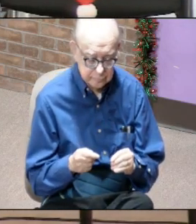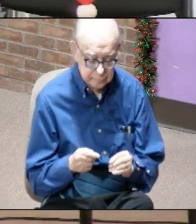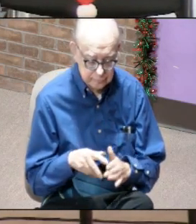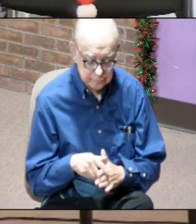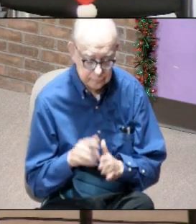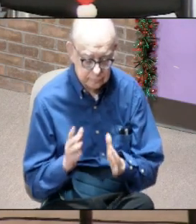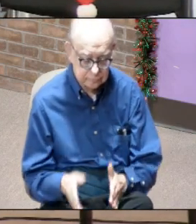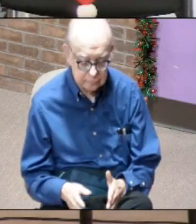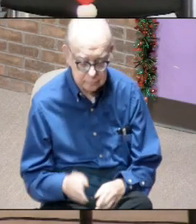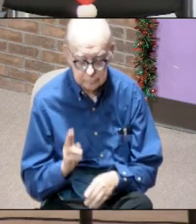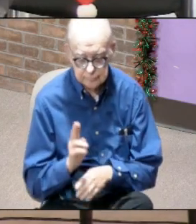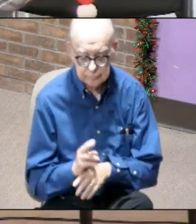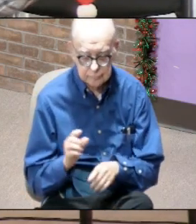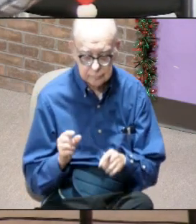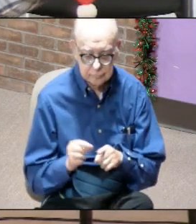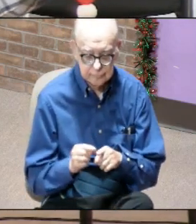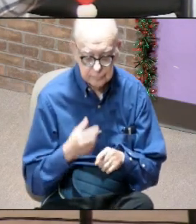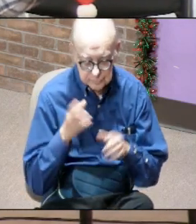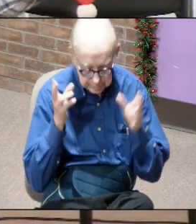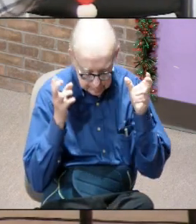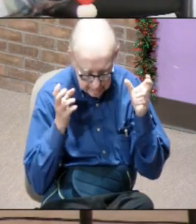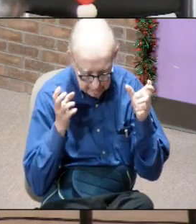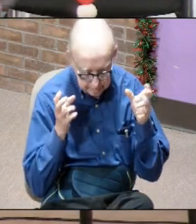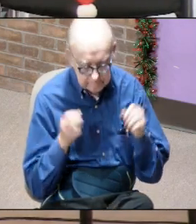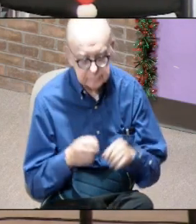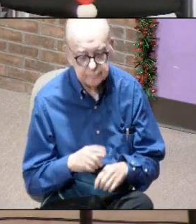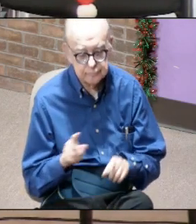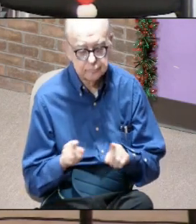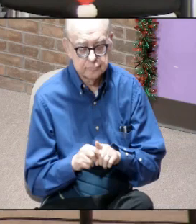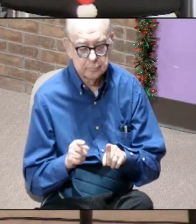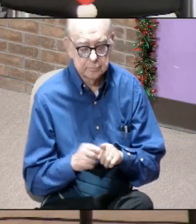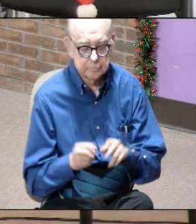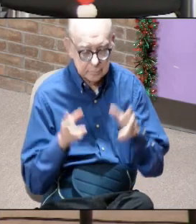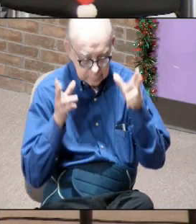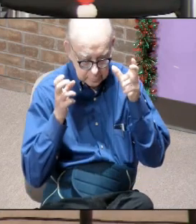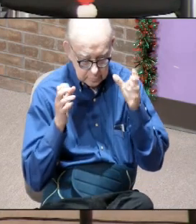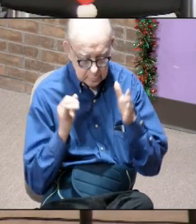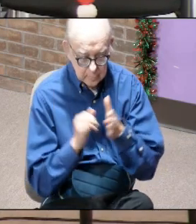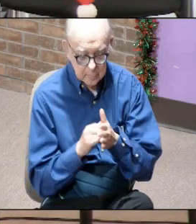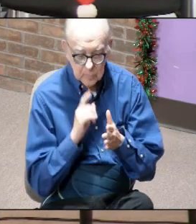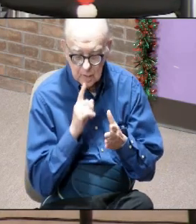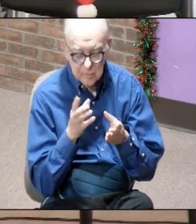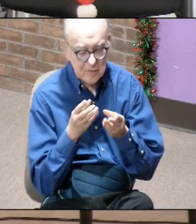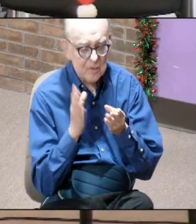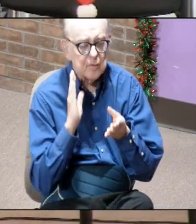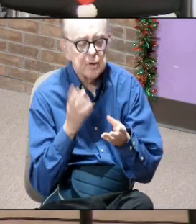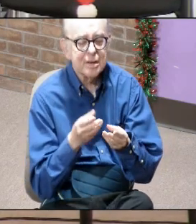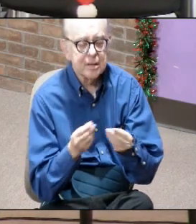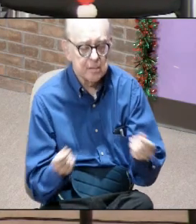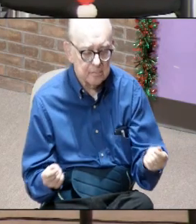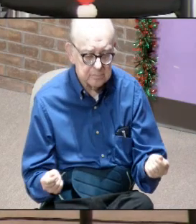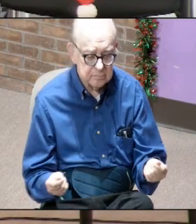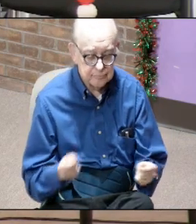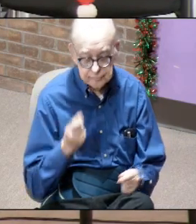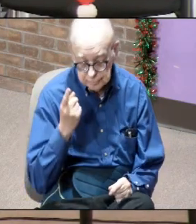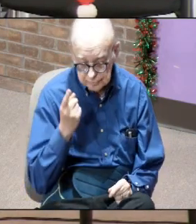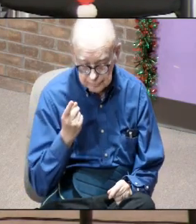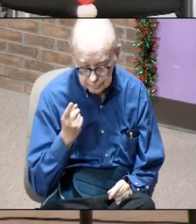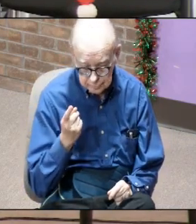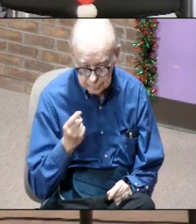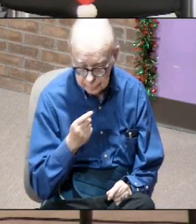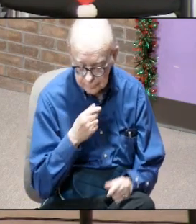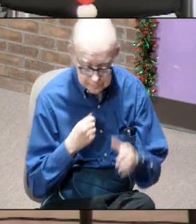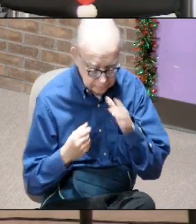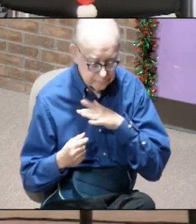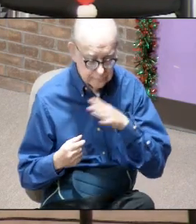they use that word for crown as a crown that would wilt away. Understandably, ladies